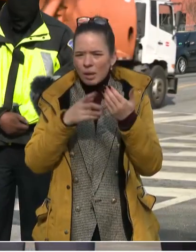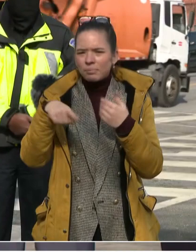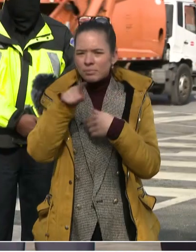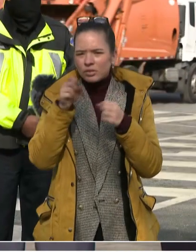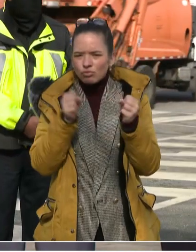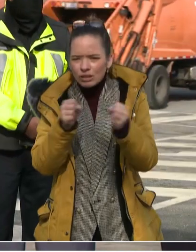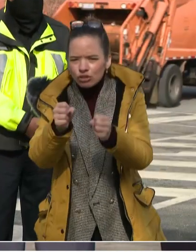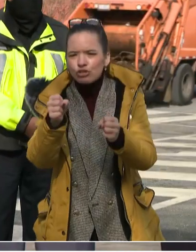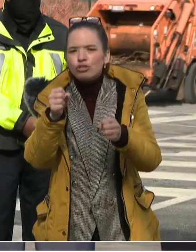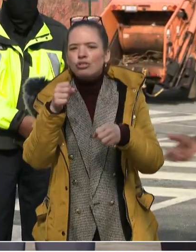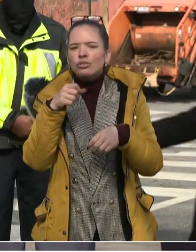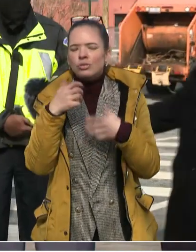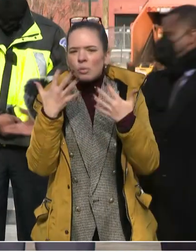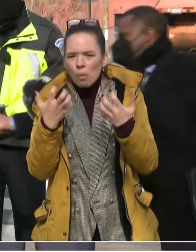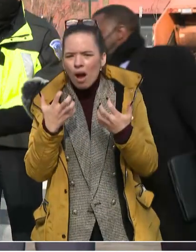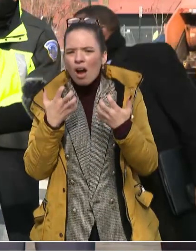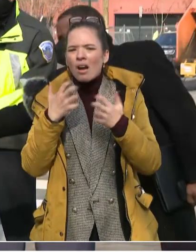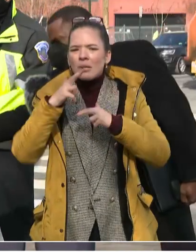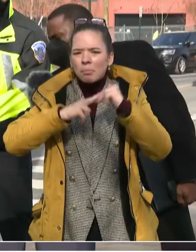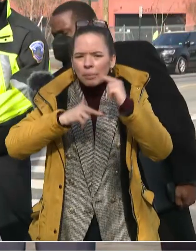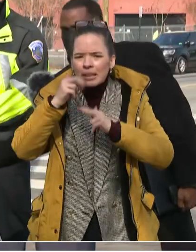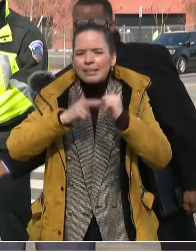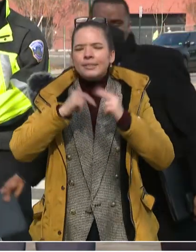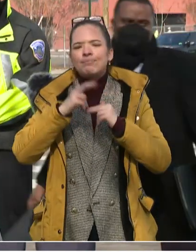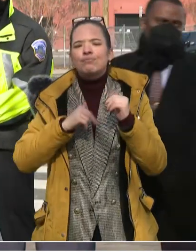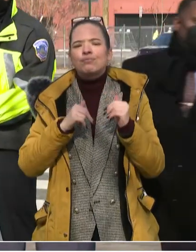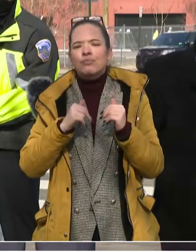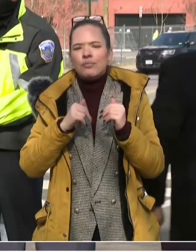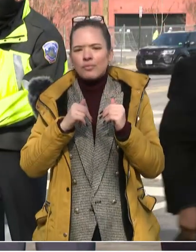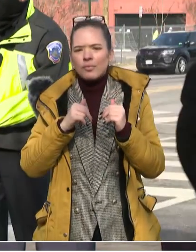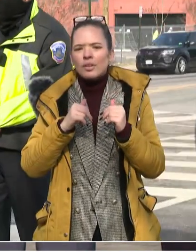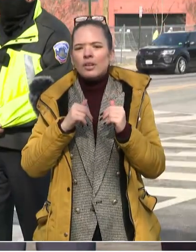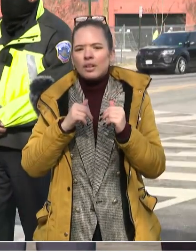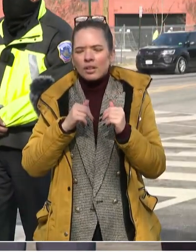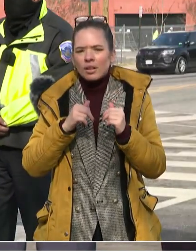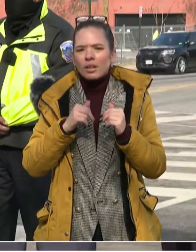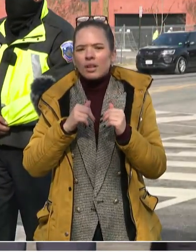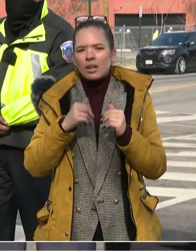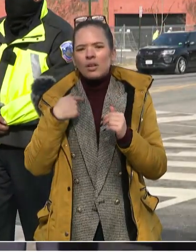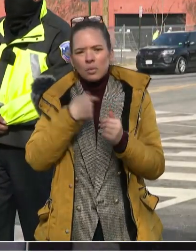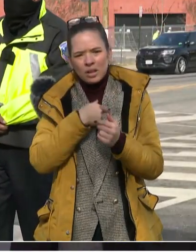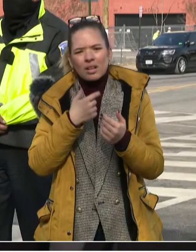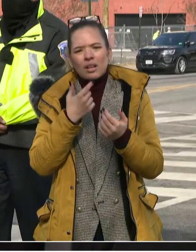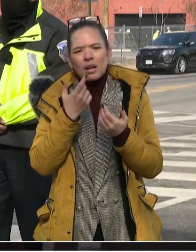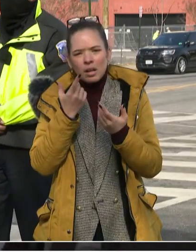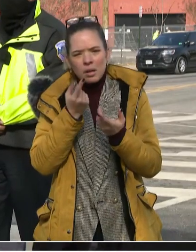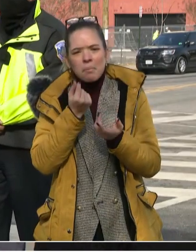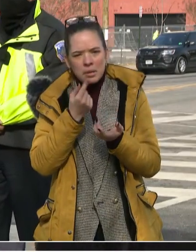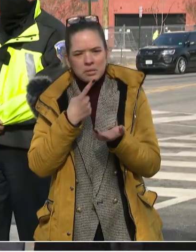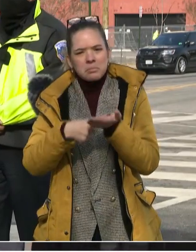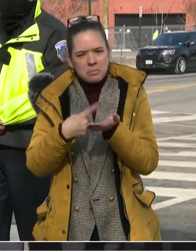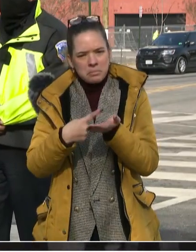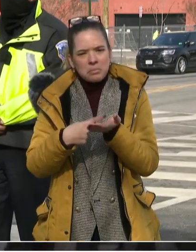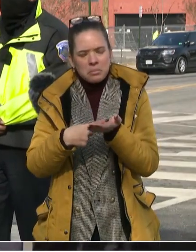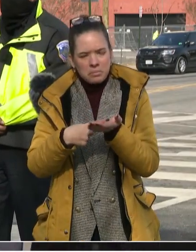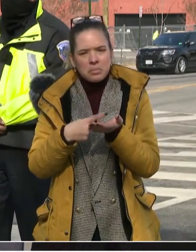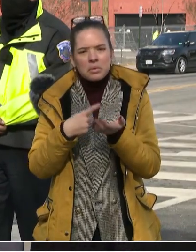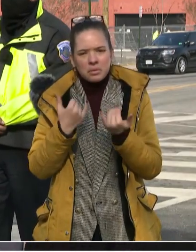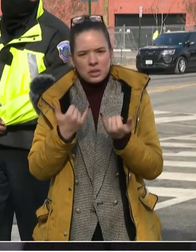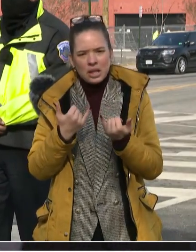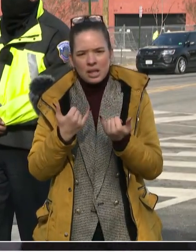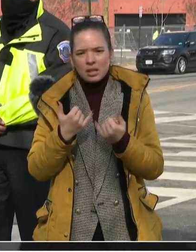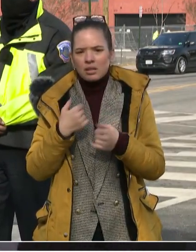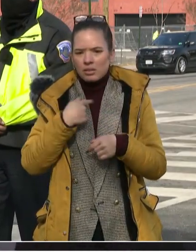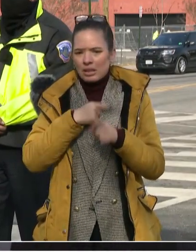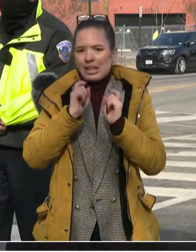really build upon. And we're going to talk a little bit about that today. But, you know, I really have to give credit to the